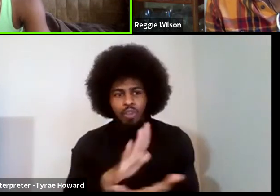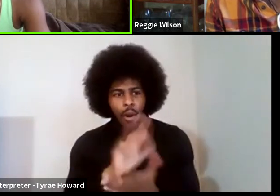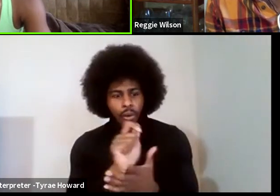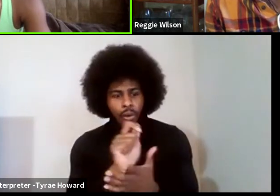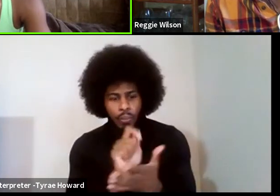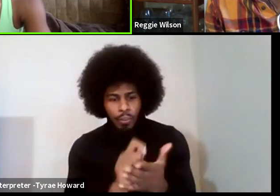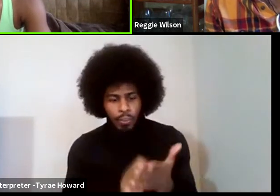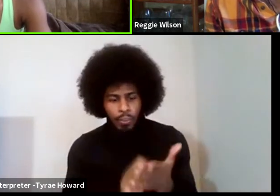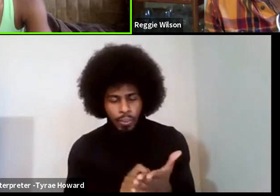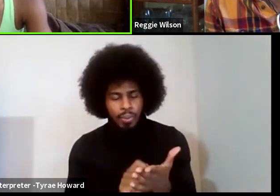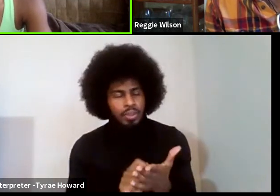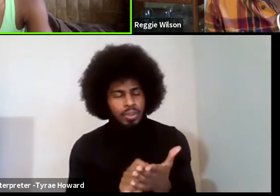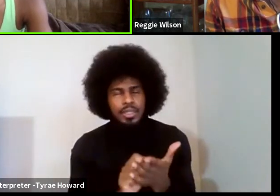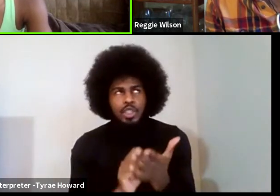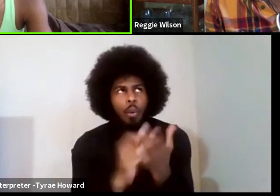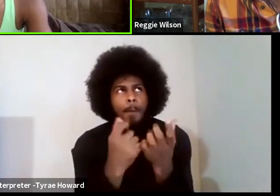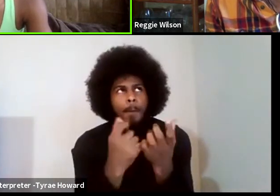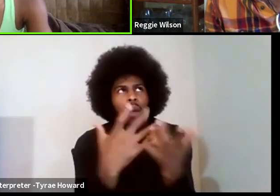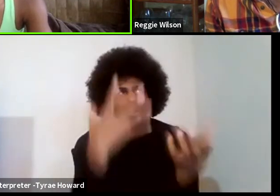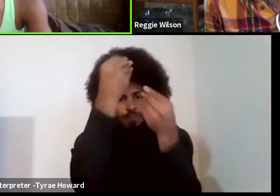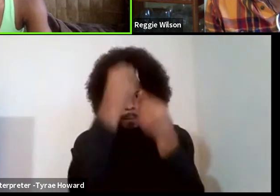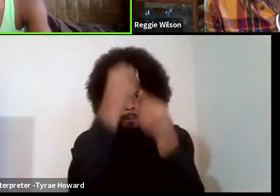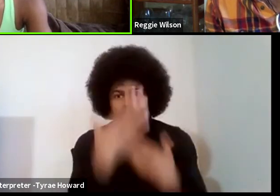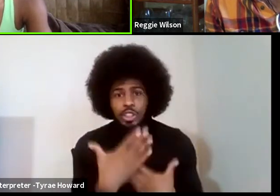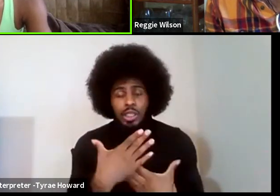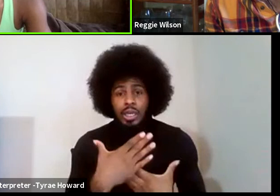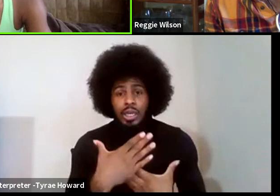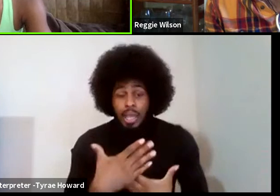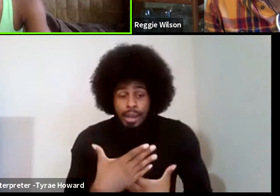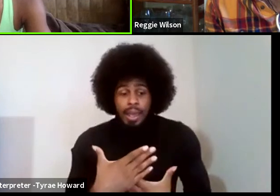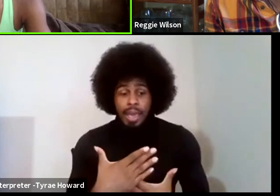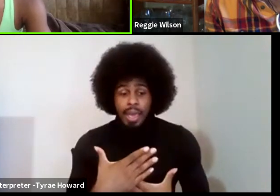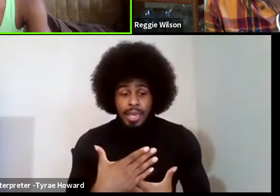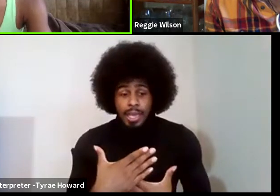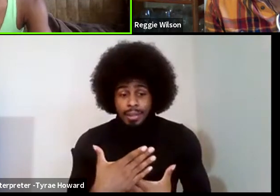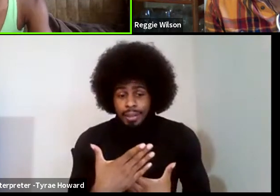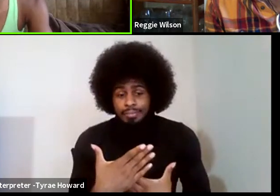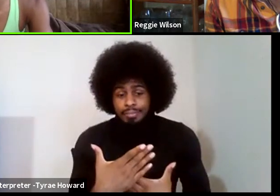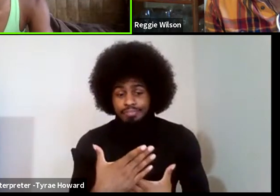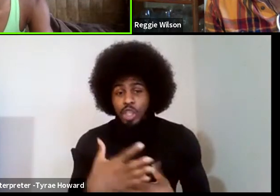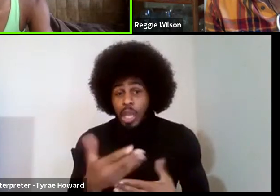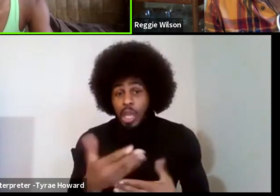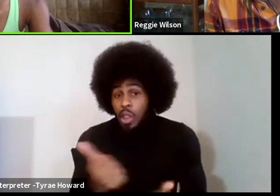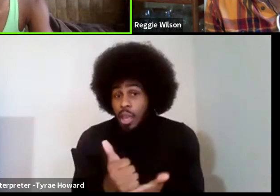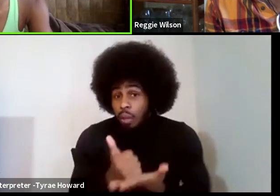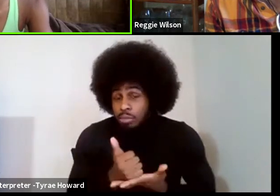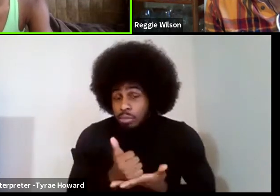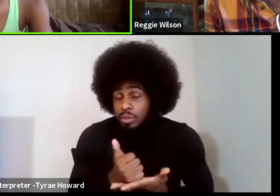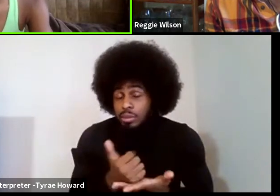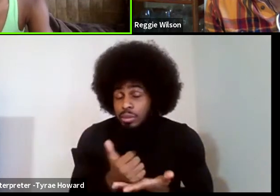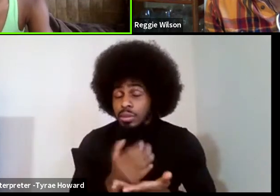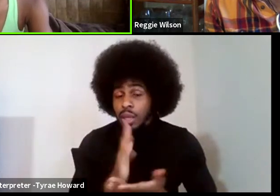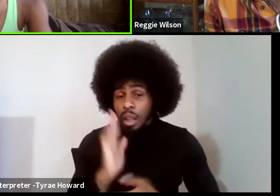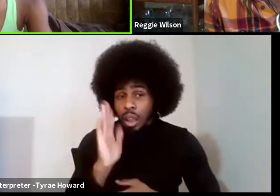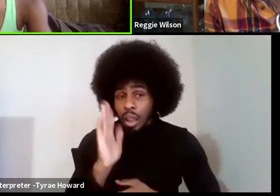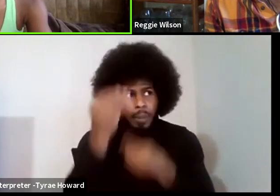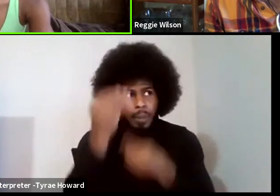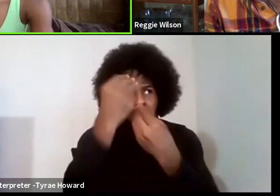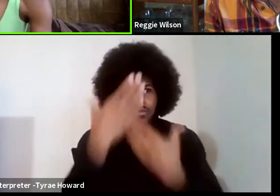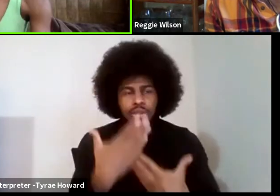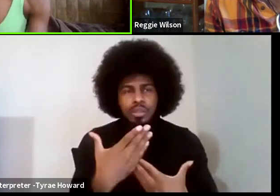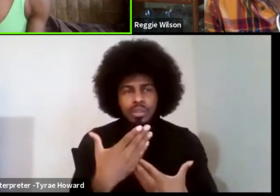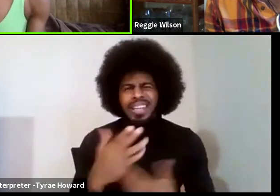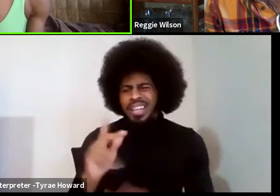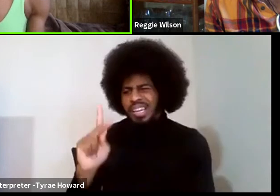So informative for me. I think I really love philosophies, source material in that way. And Kyle,